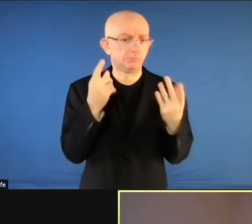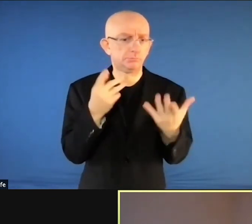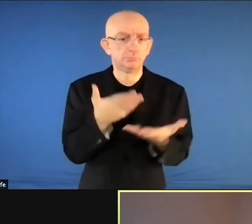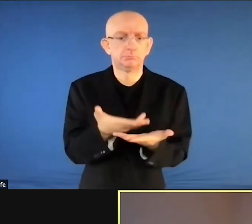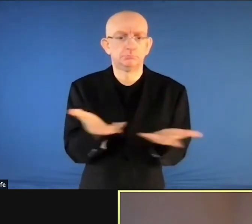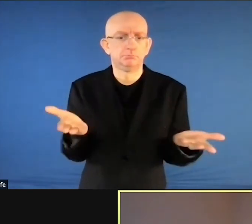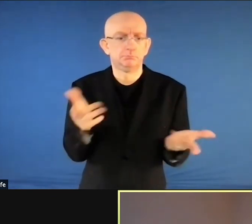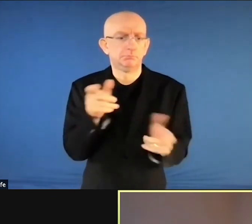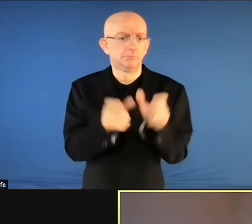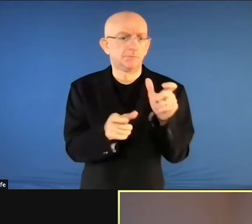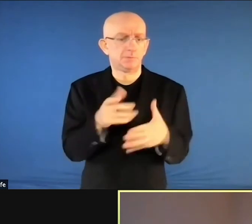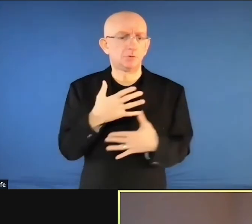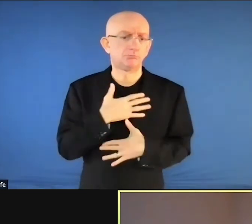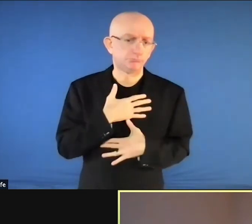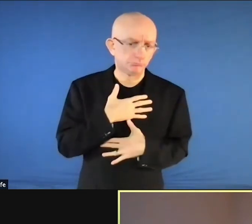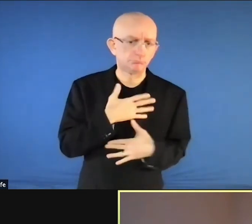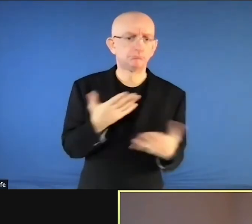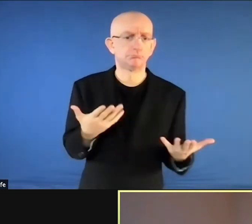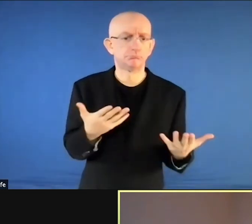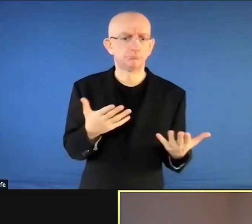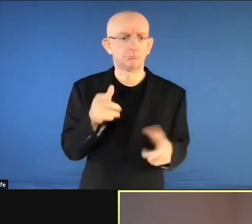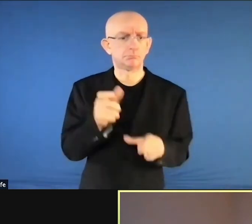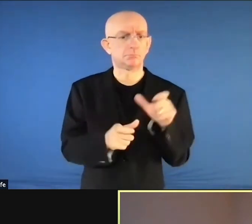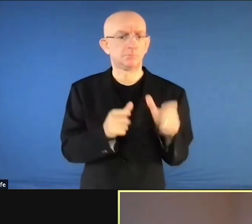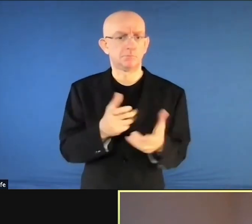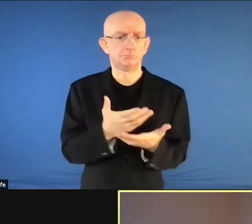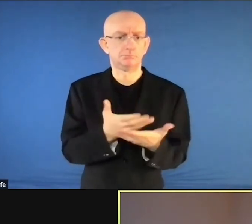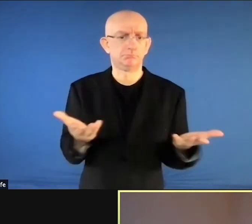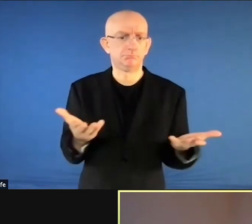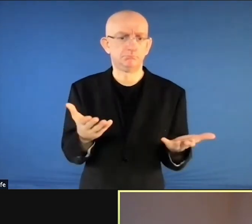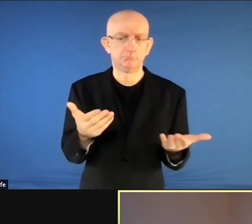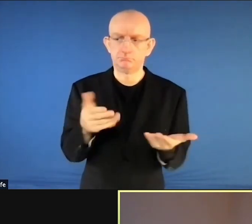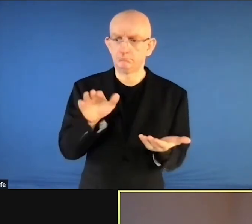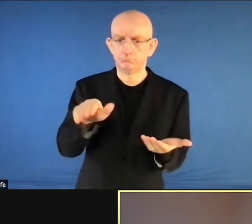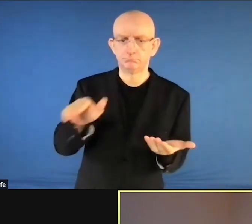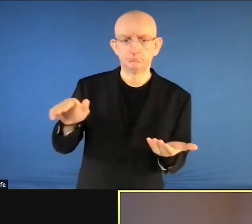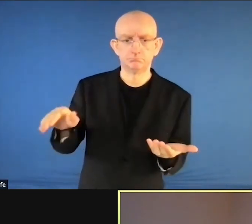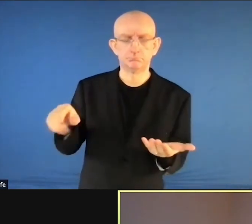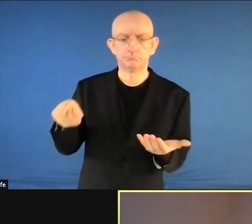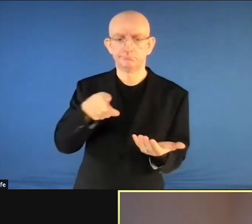involved and studied, do require